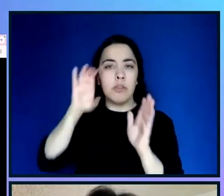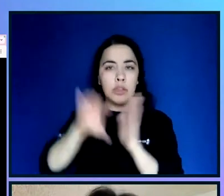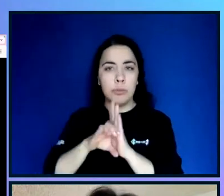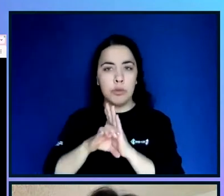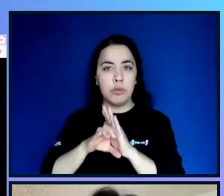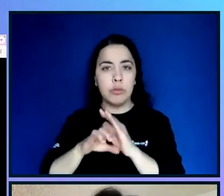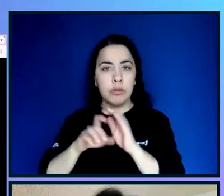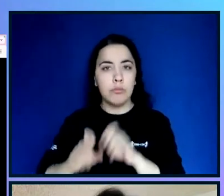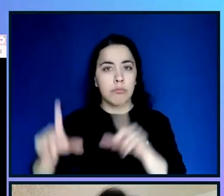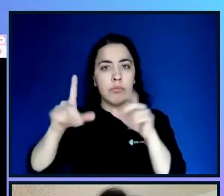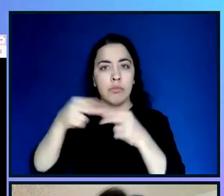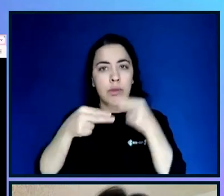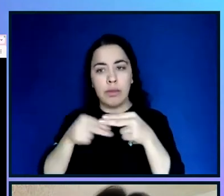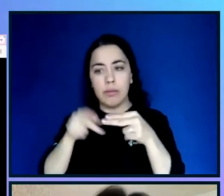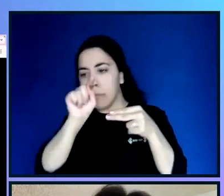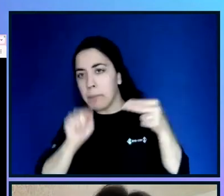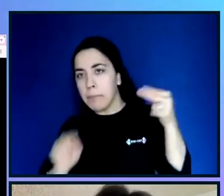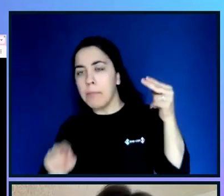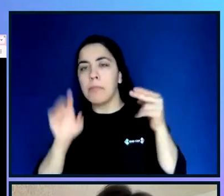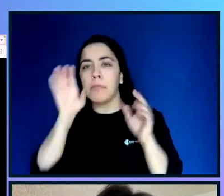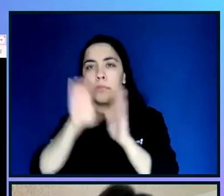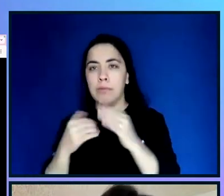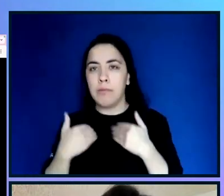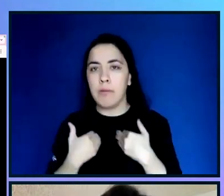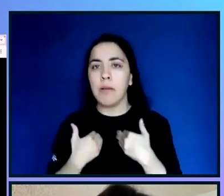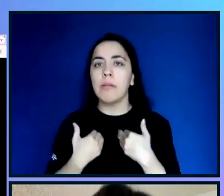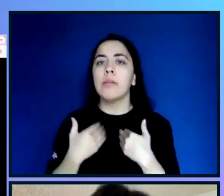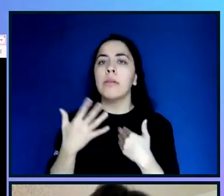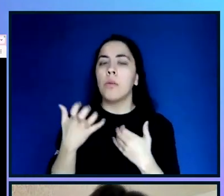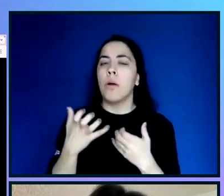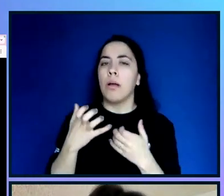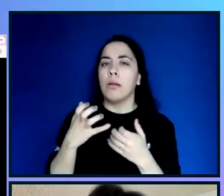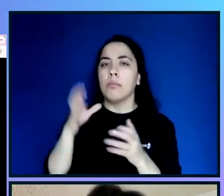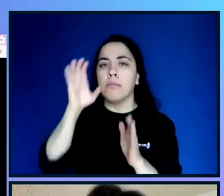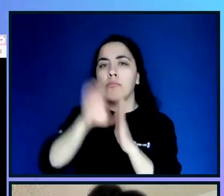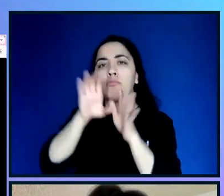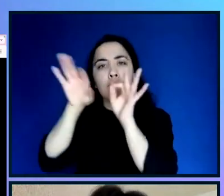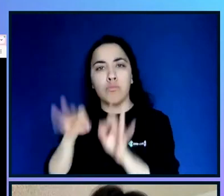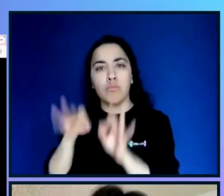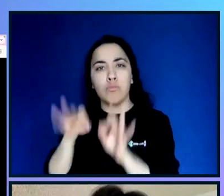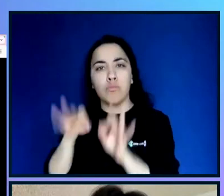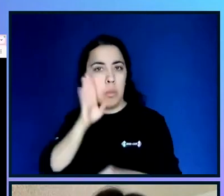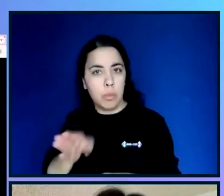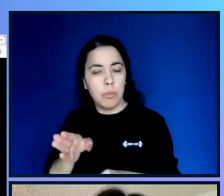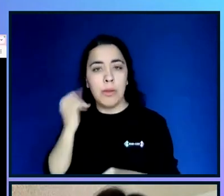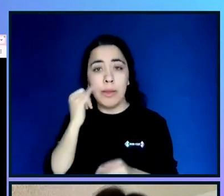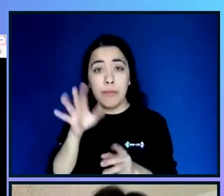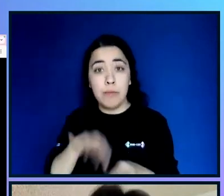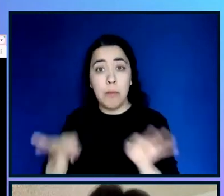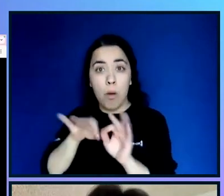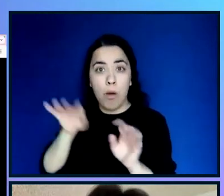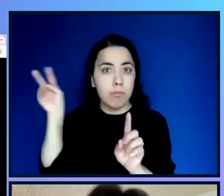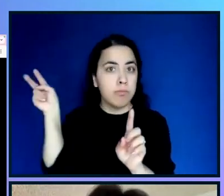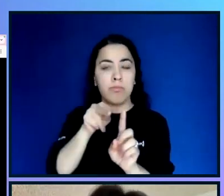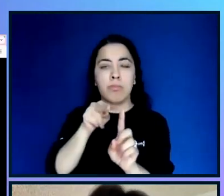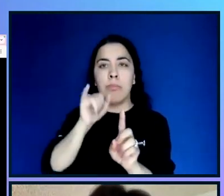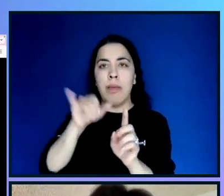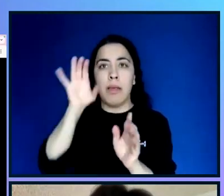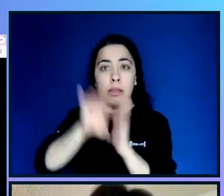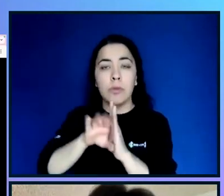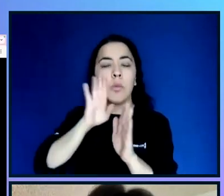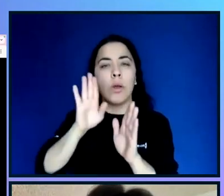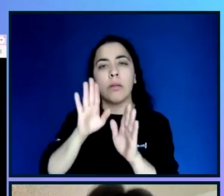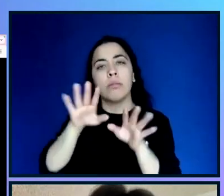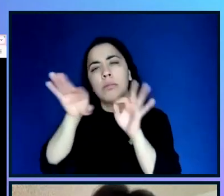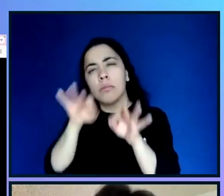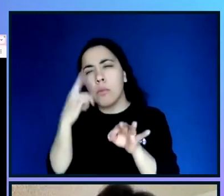decorative images, we've integrated descriptions into our narration. And for key images, the speaker will comment with an explicit description. The slide